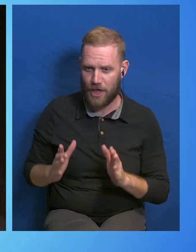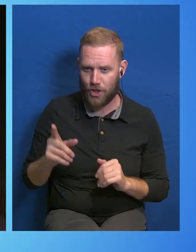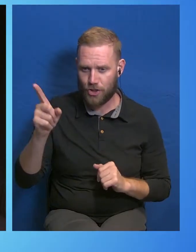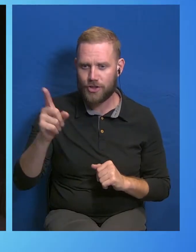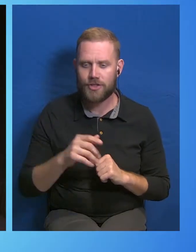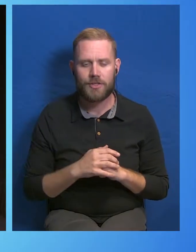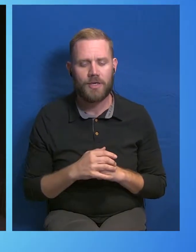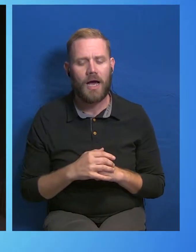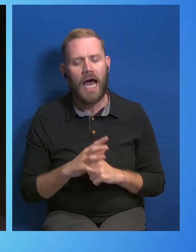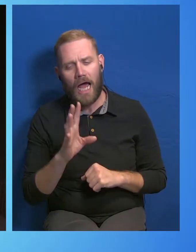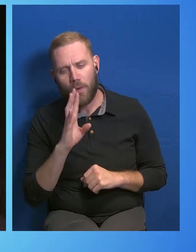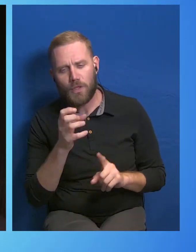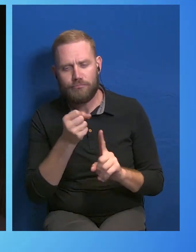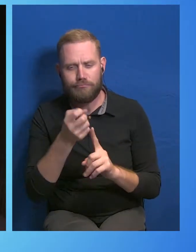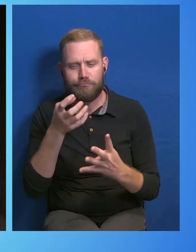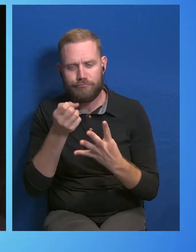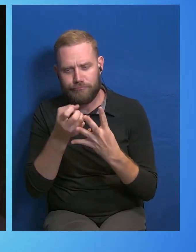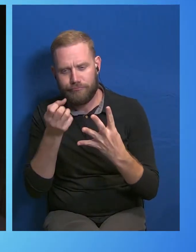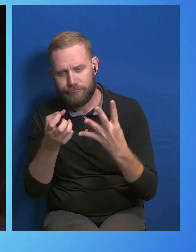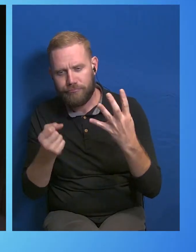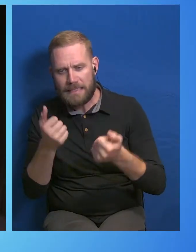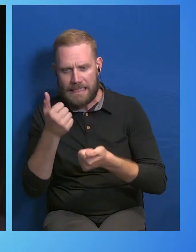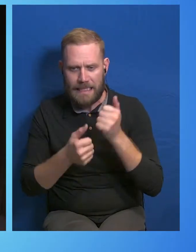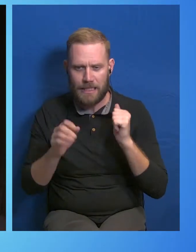I'll talk about the bills just briefly.